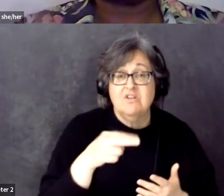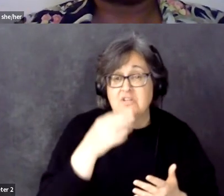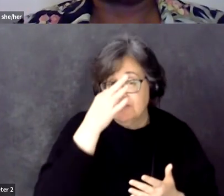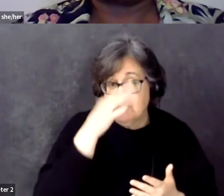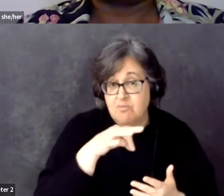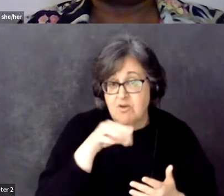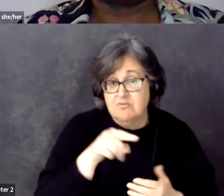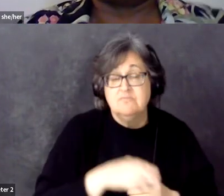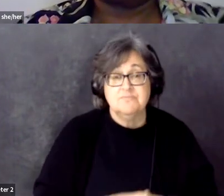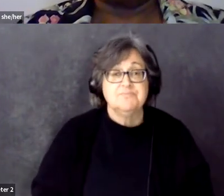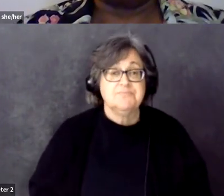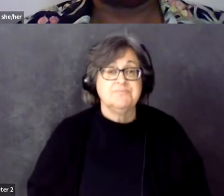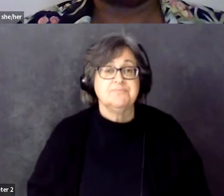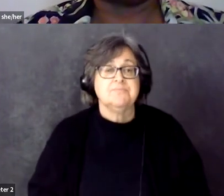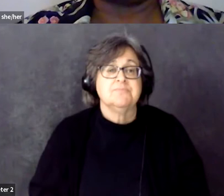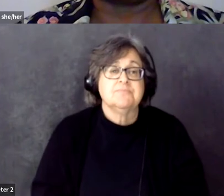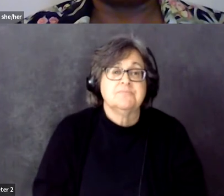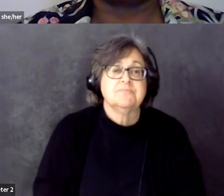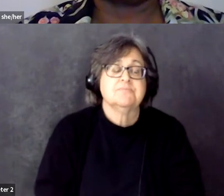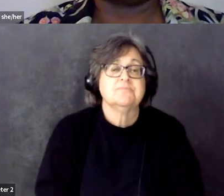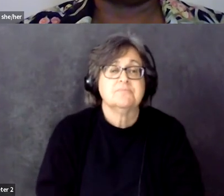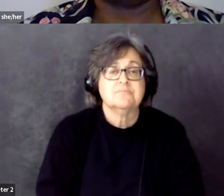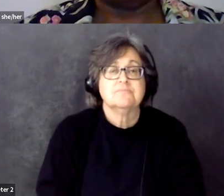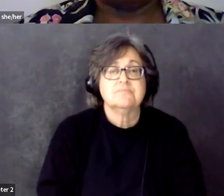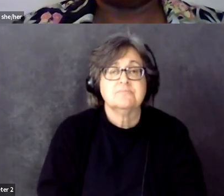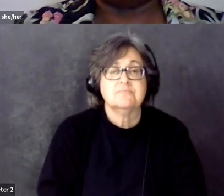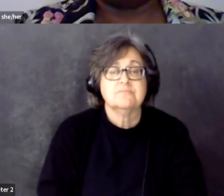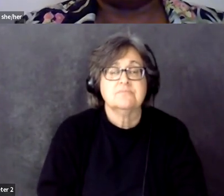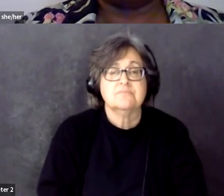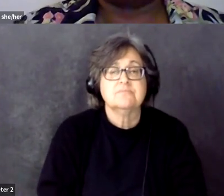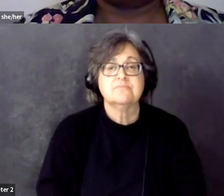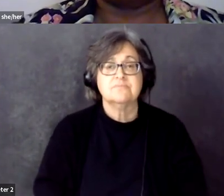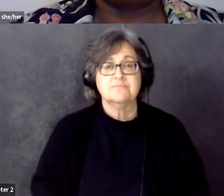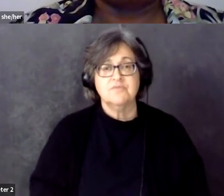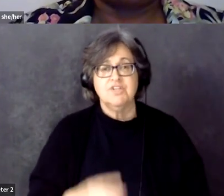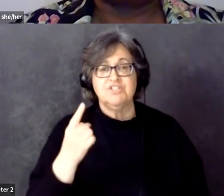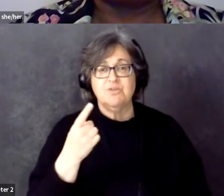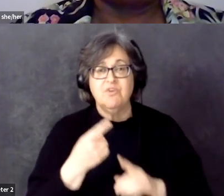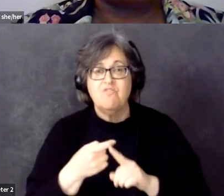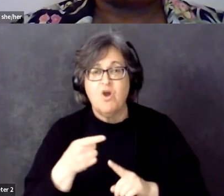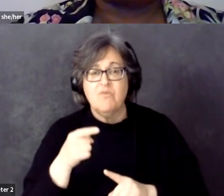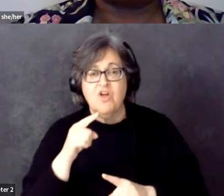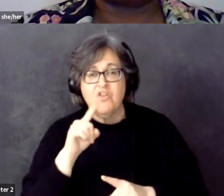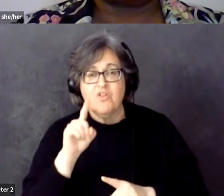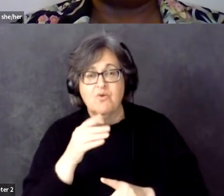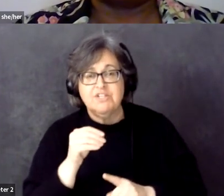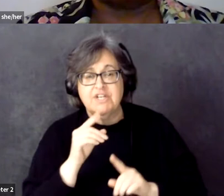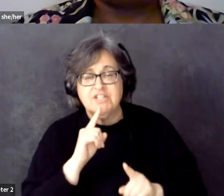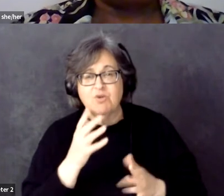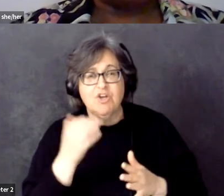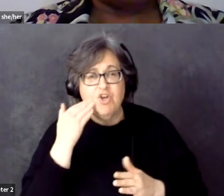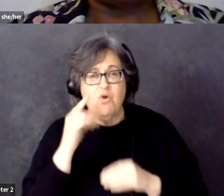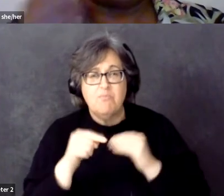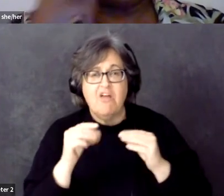there's someplace to go. And I think that need, someone in the Q&A wanted to know about the disparities